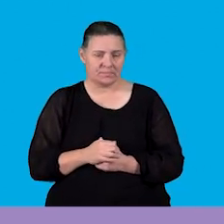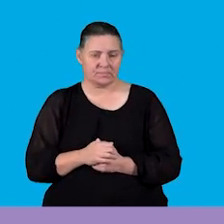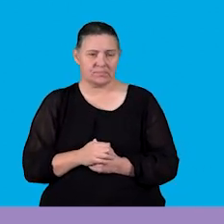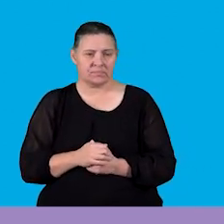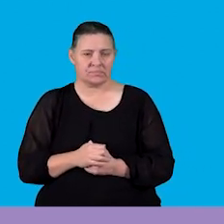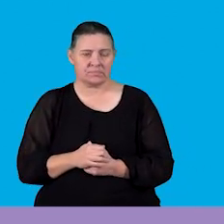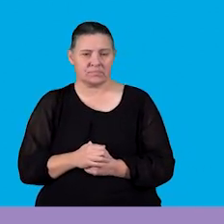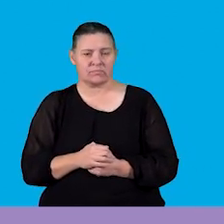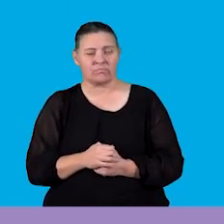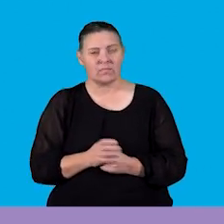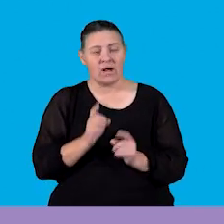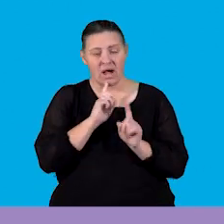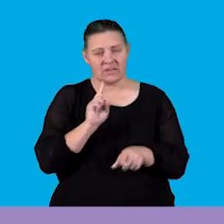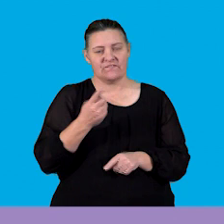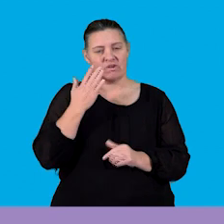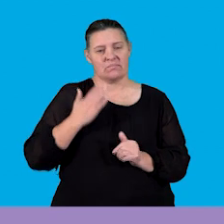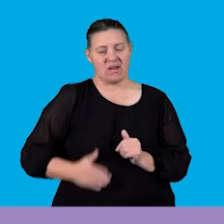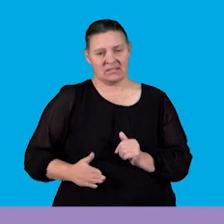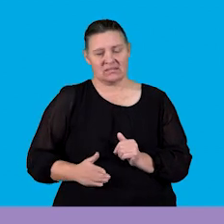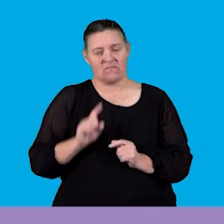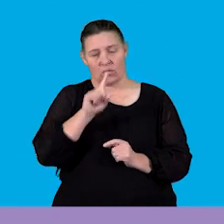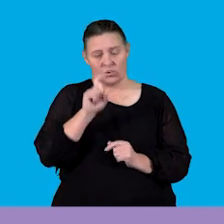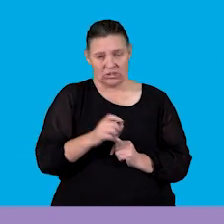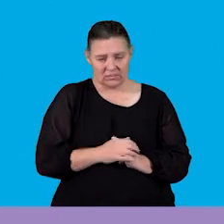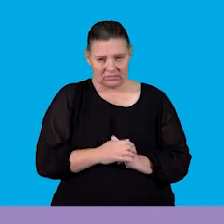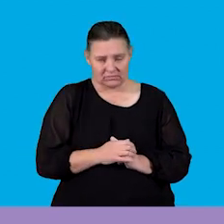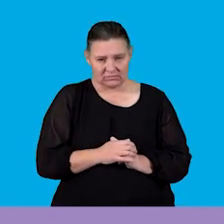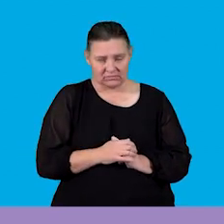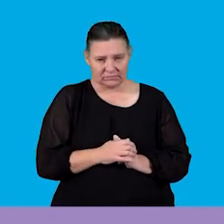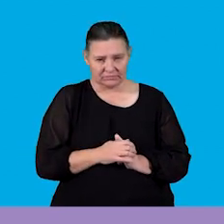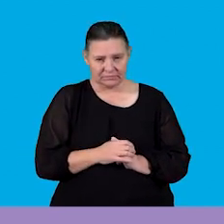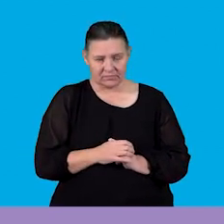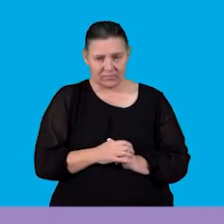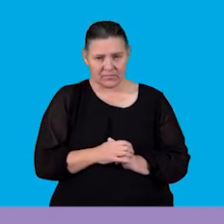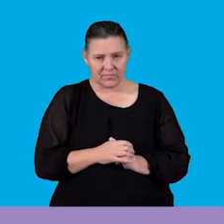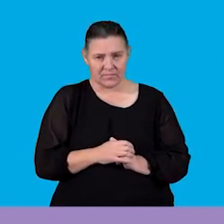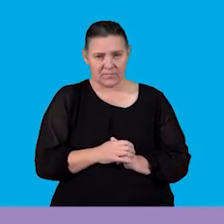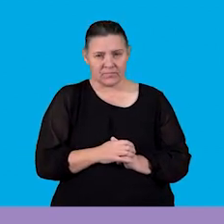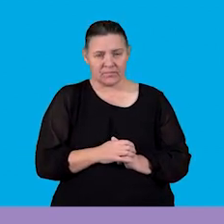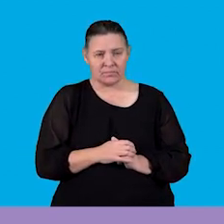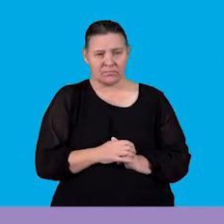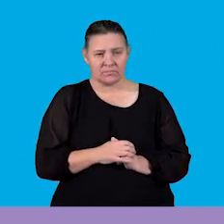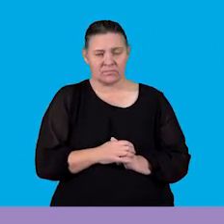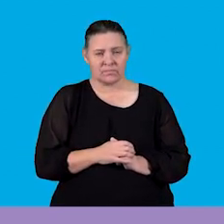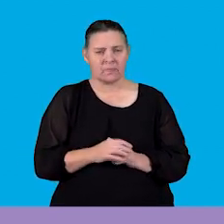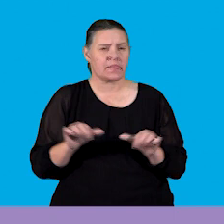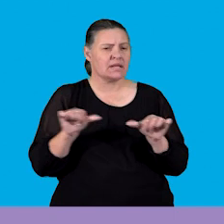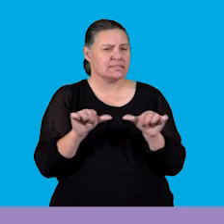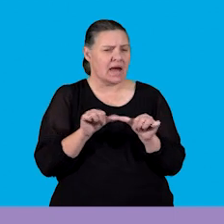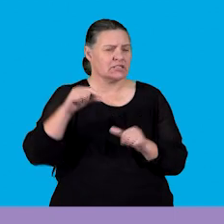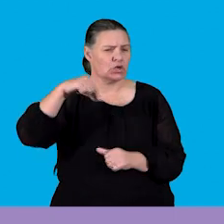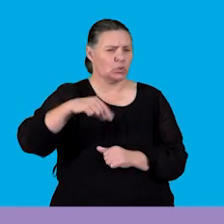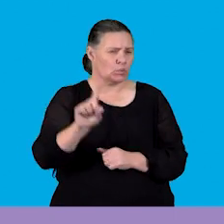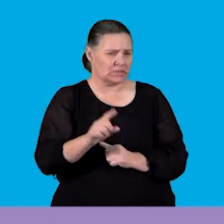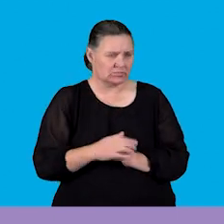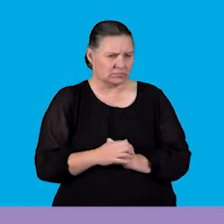centimeters. And we've answered now the first part of our question, which is the length of PR. Now, what